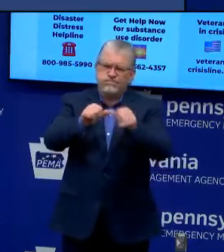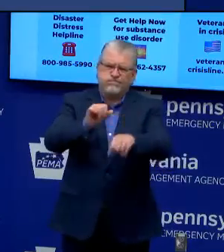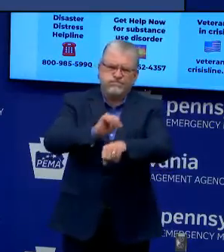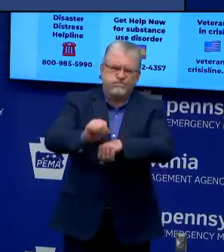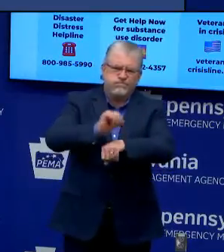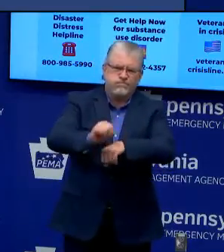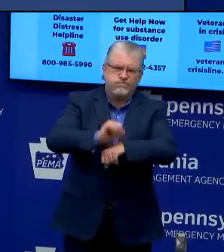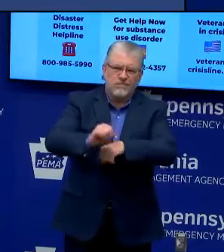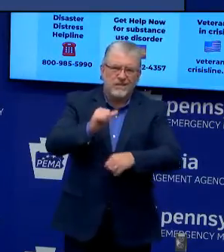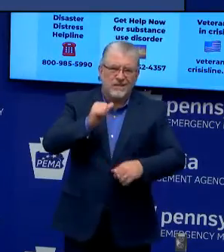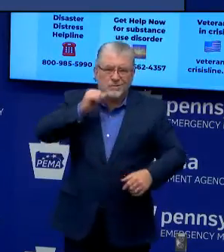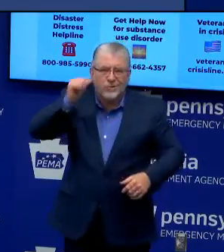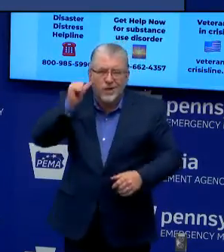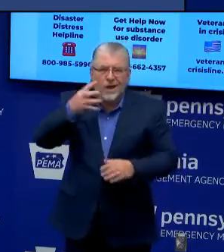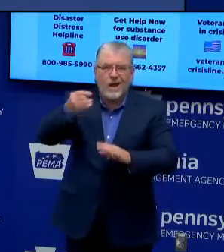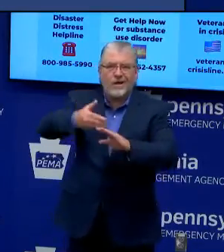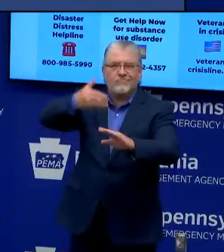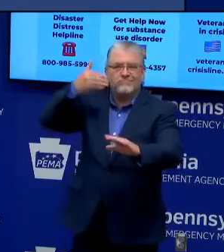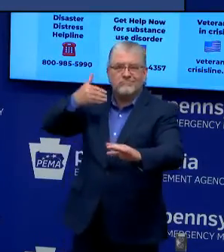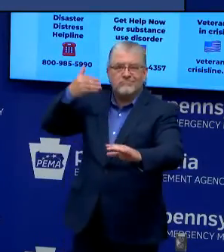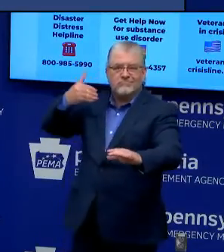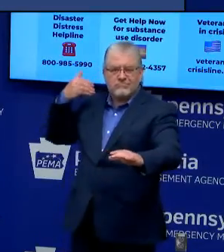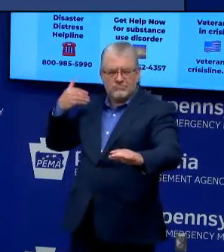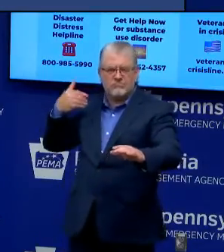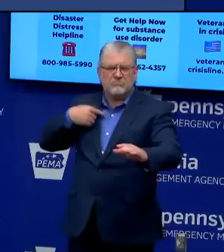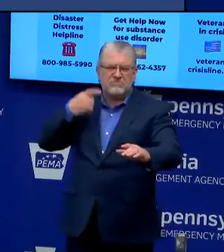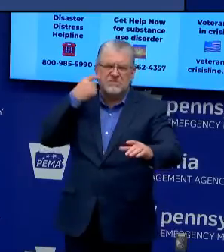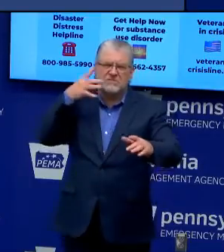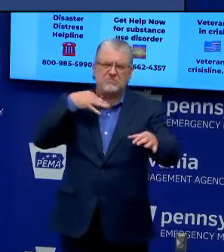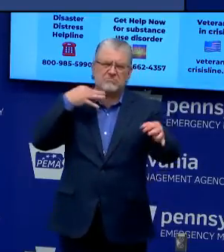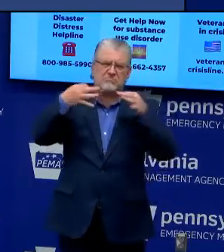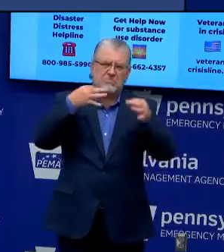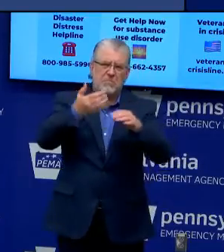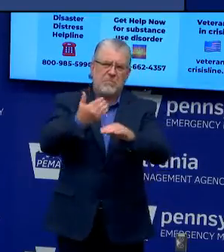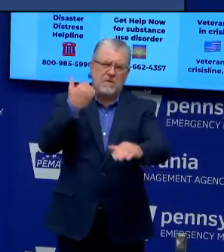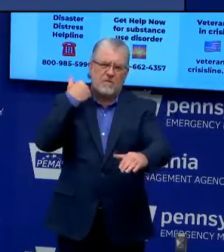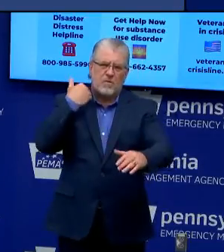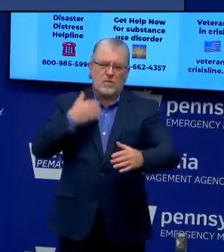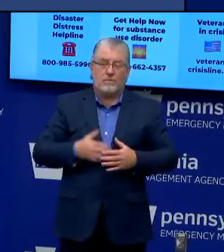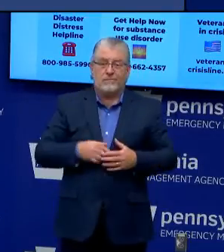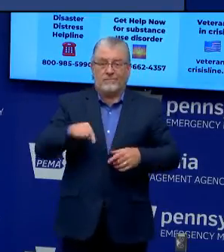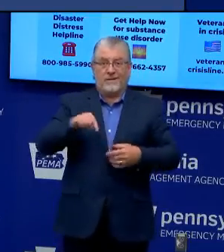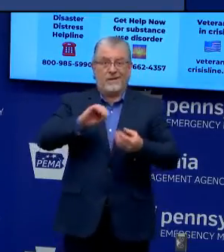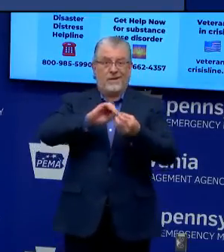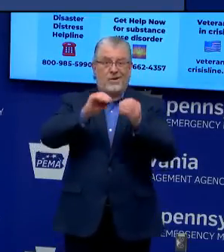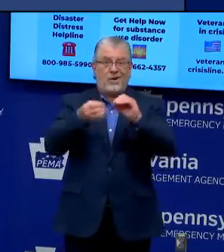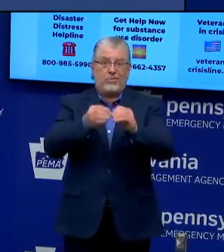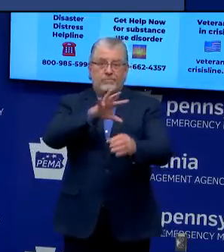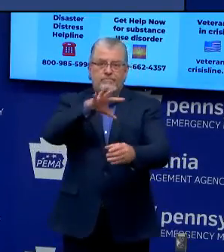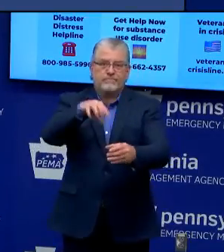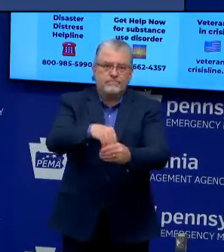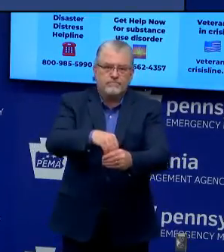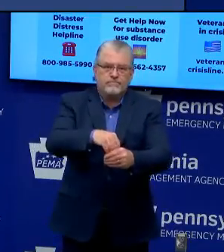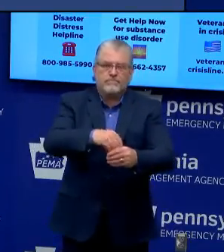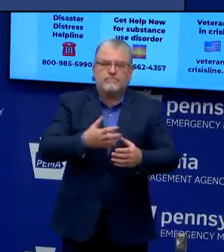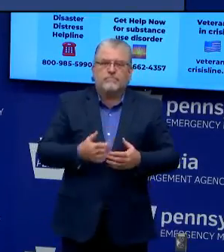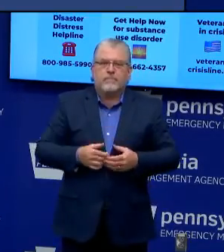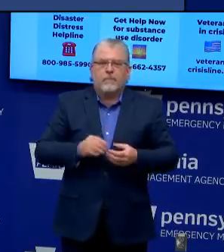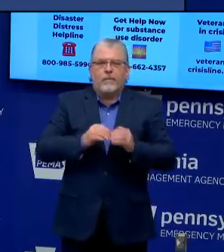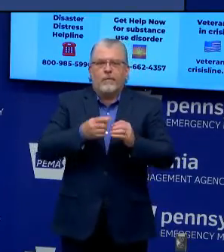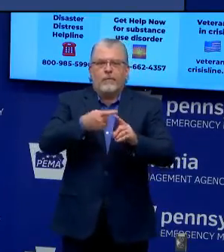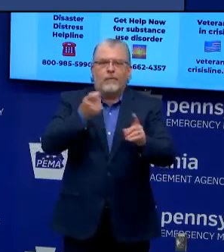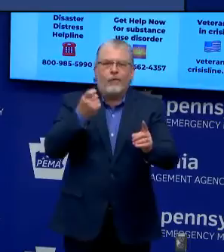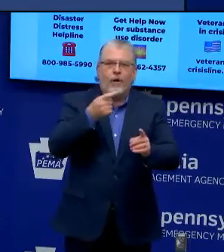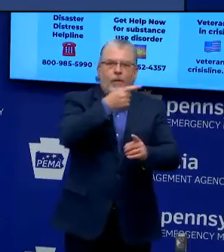and certainly over the last number of weeks. Today's update includes data matched from our electronic death